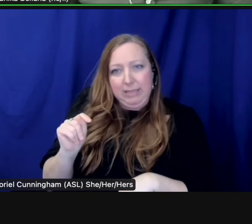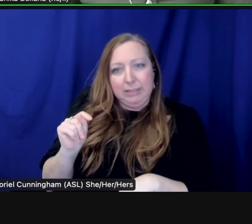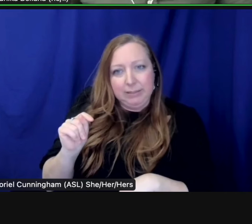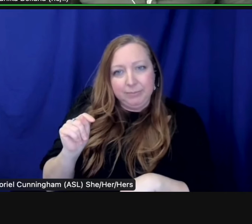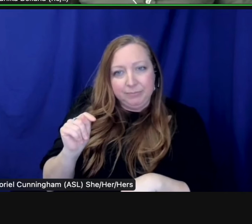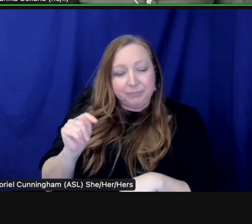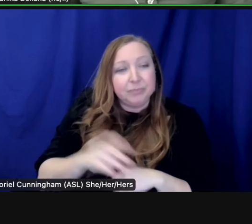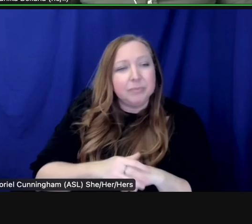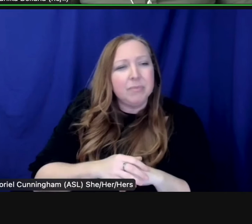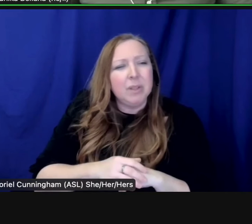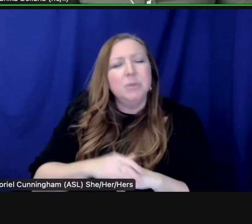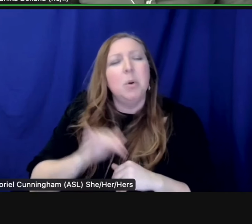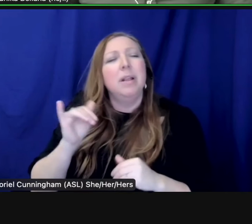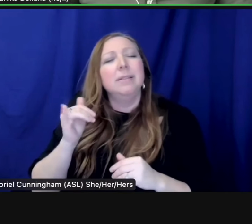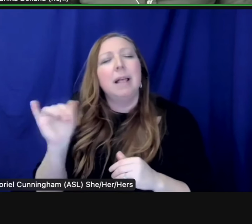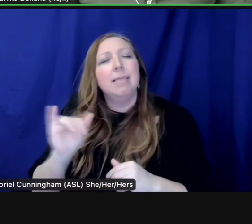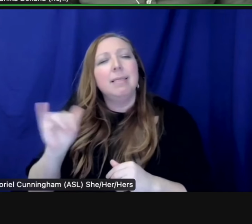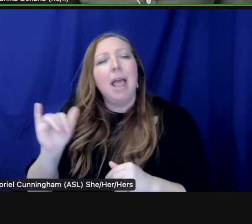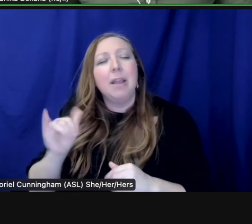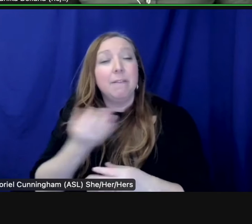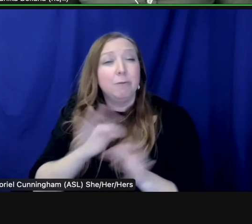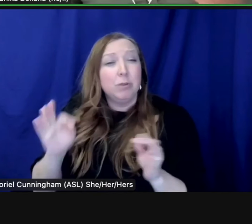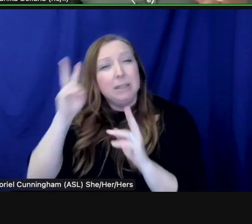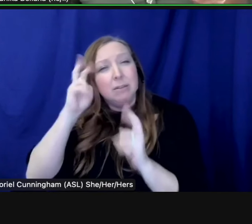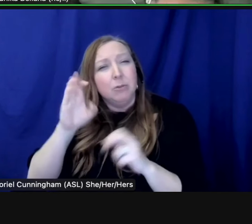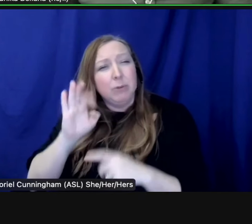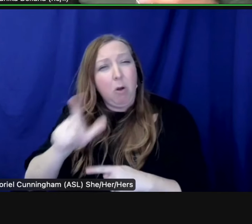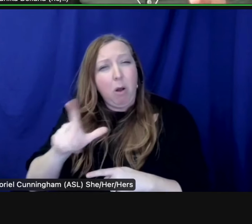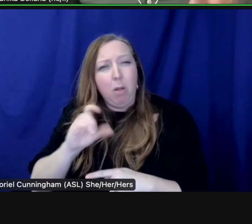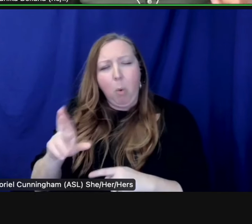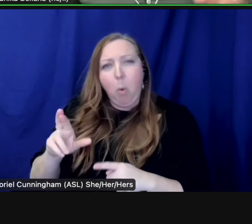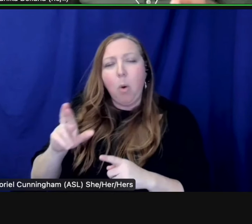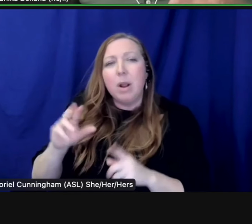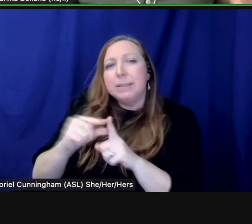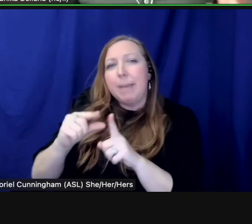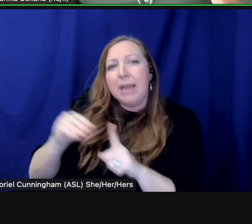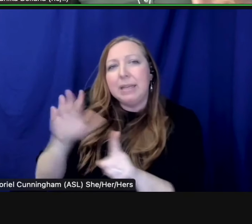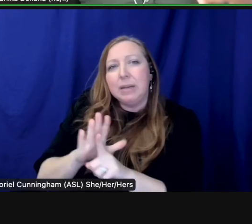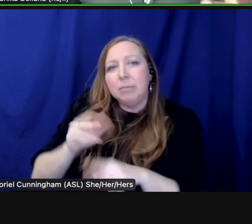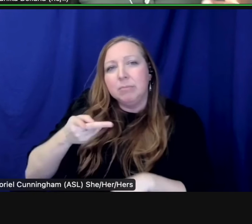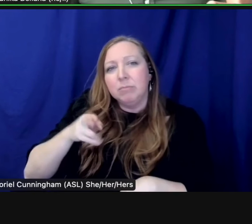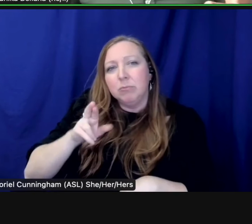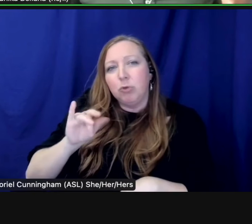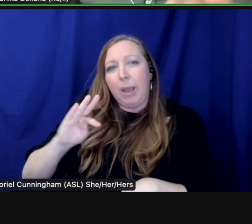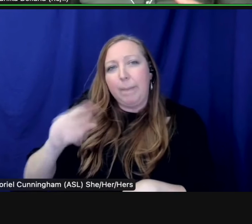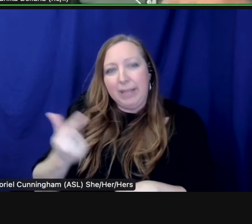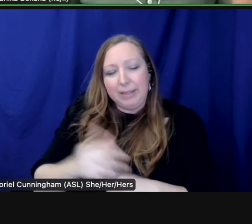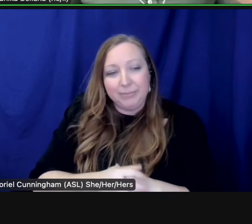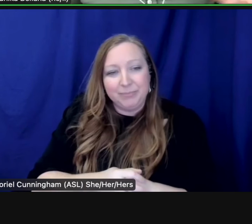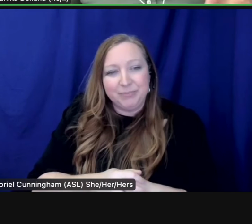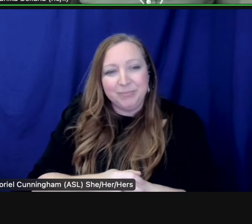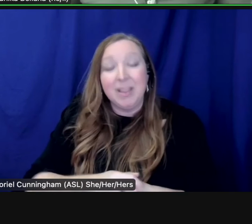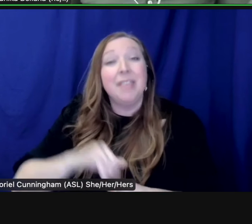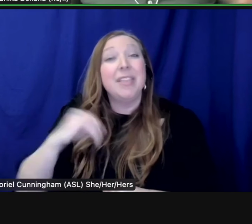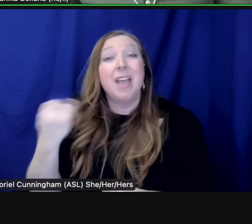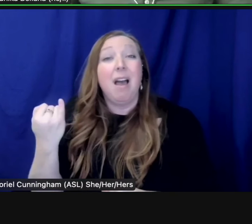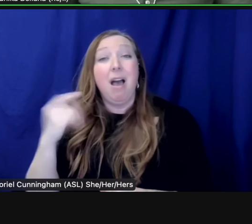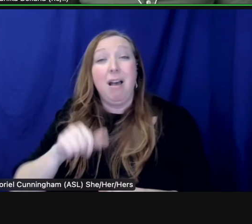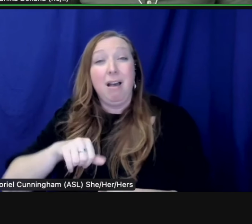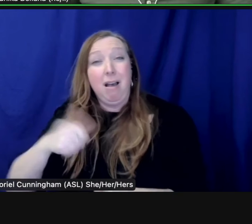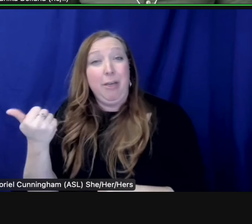semantic priming, like the examples I showed you before. And another post which I liked was this idea of a book hangover, which is described by